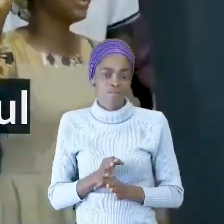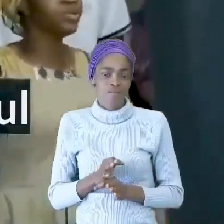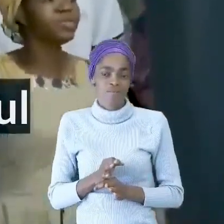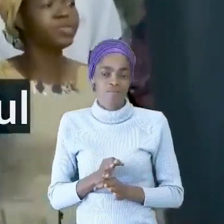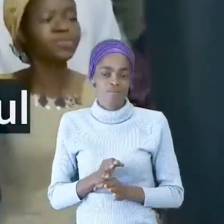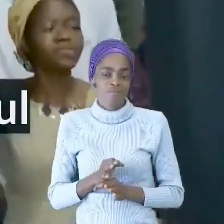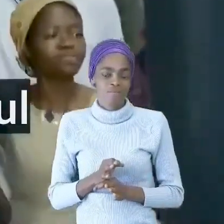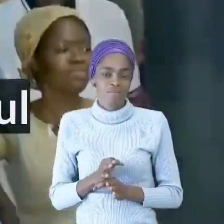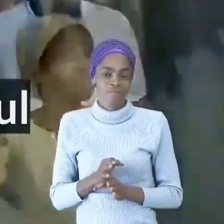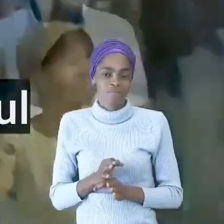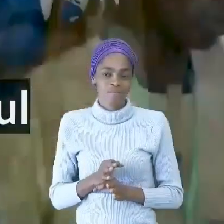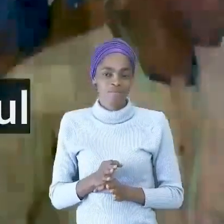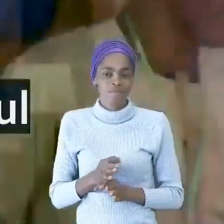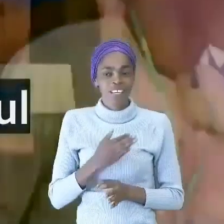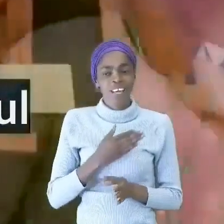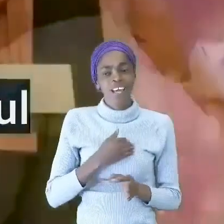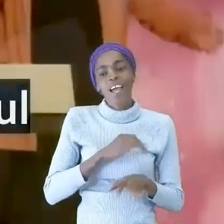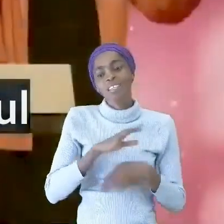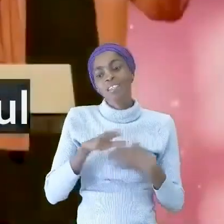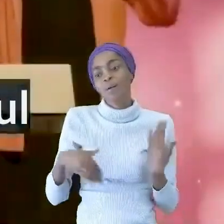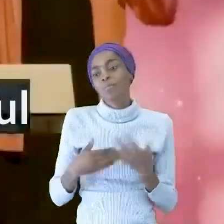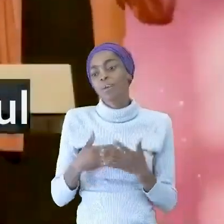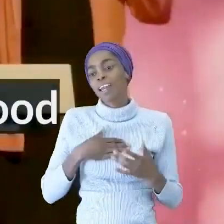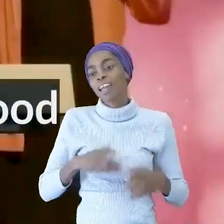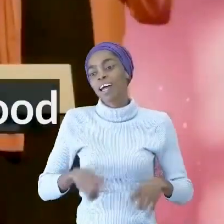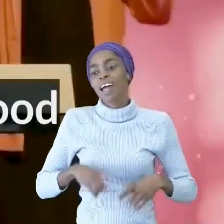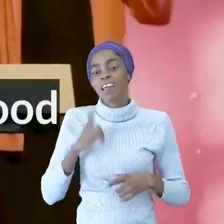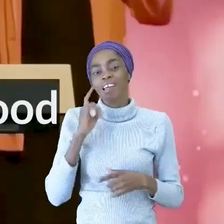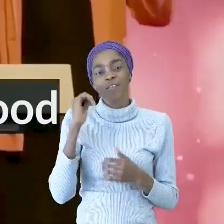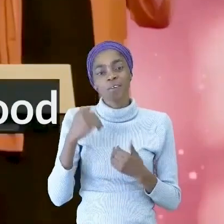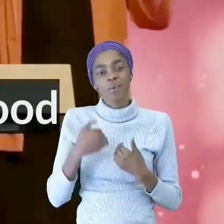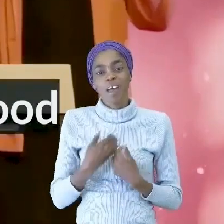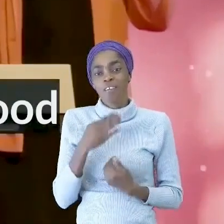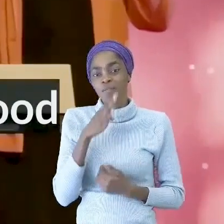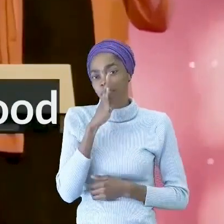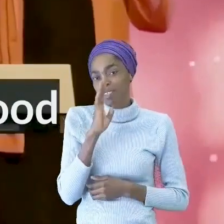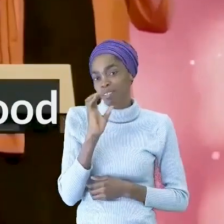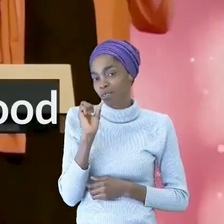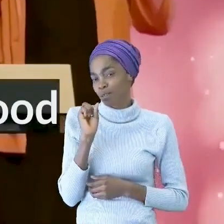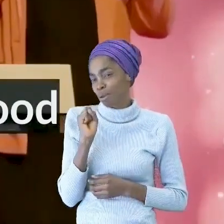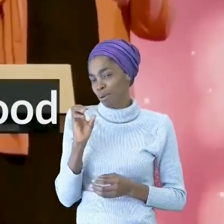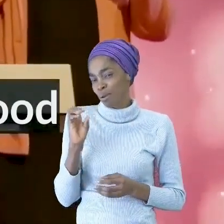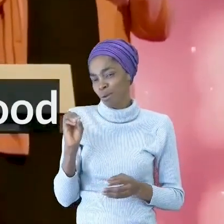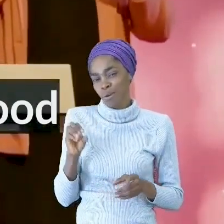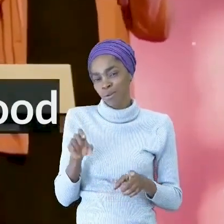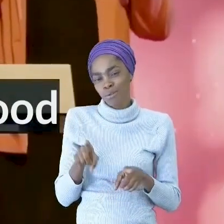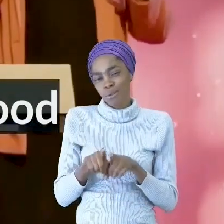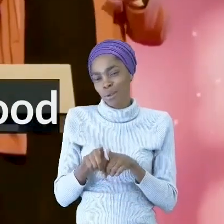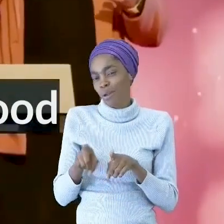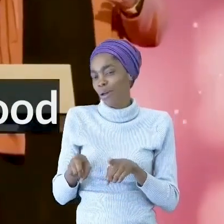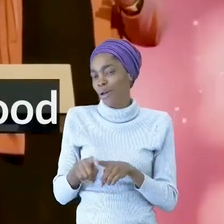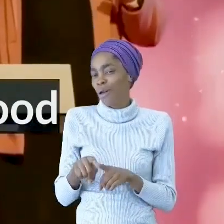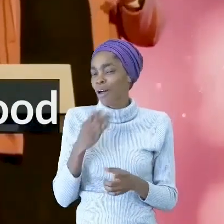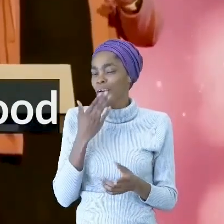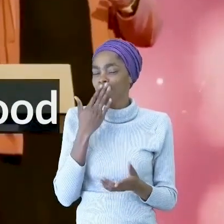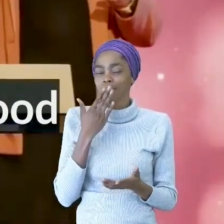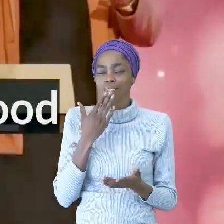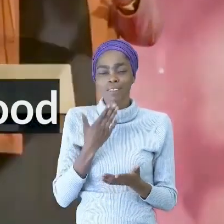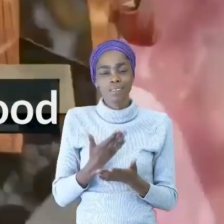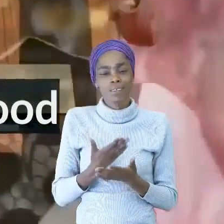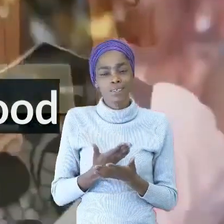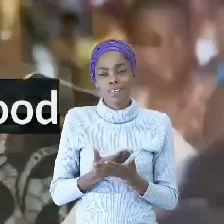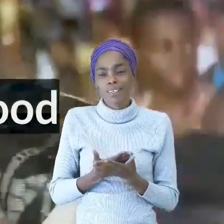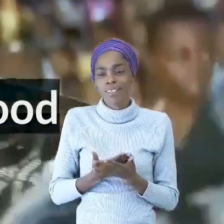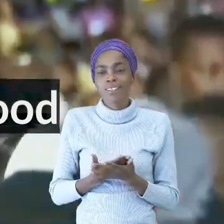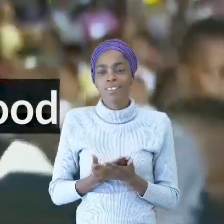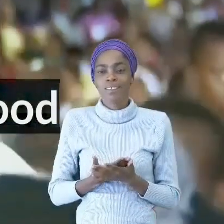faithful. All my life, oh God, all my life, you have been so, so good.